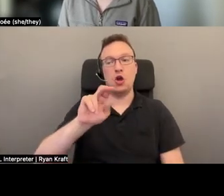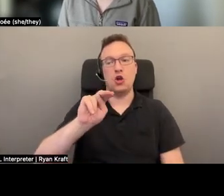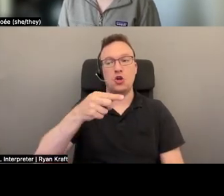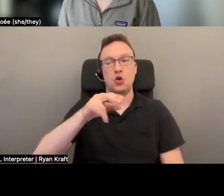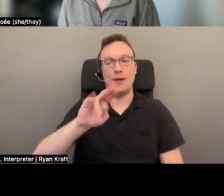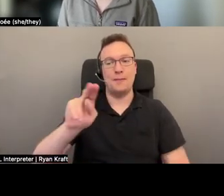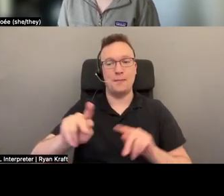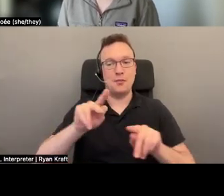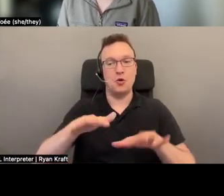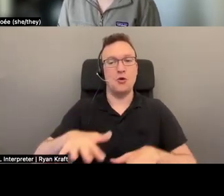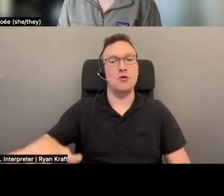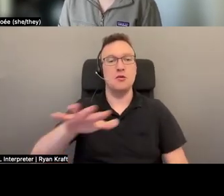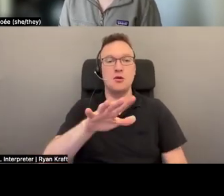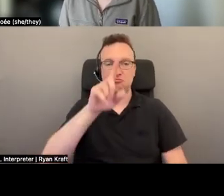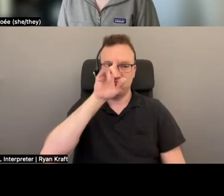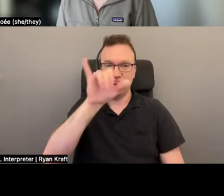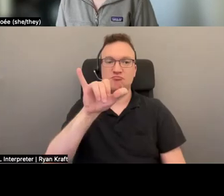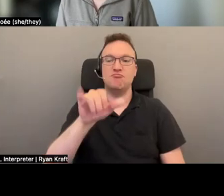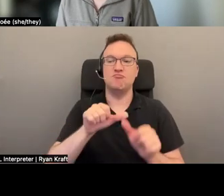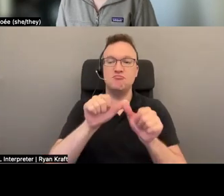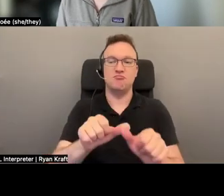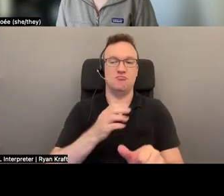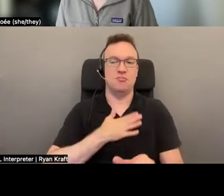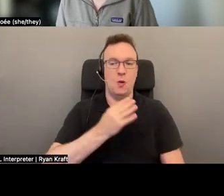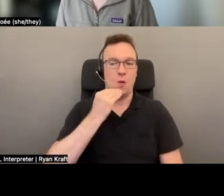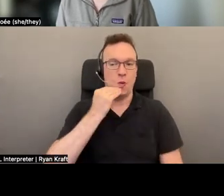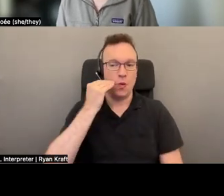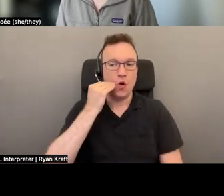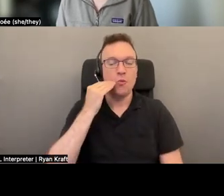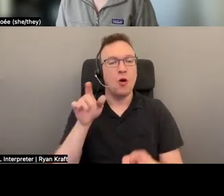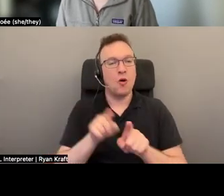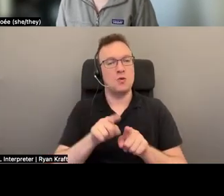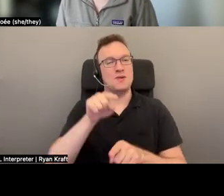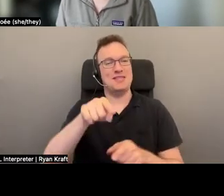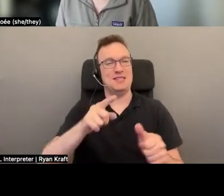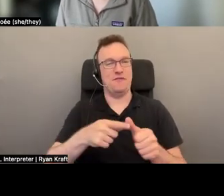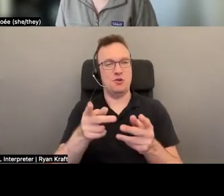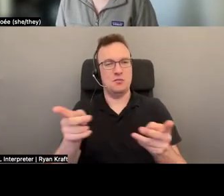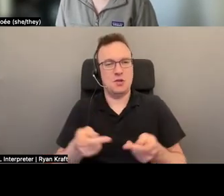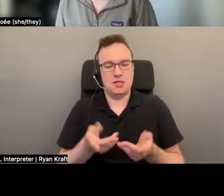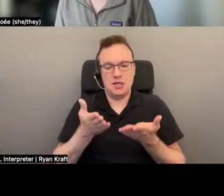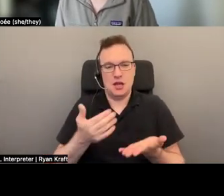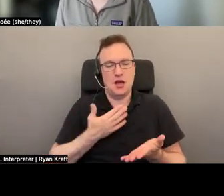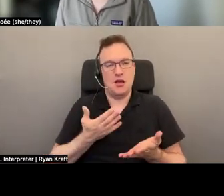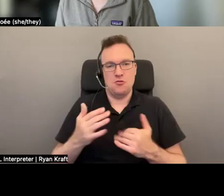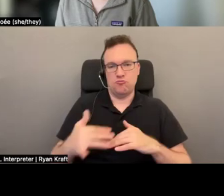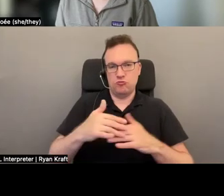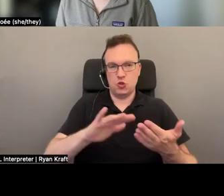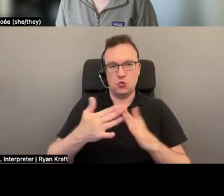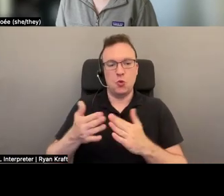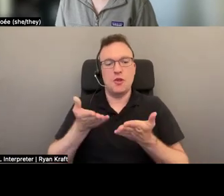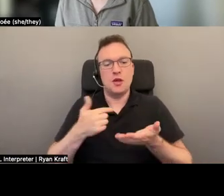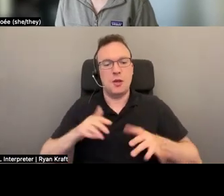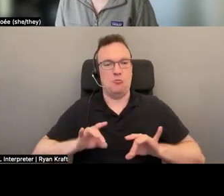Algonquin peoples will forever be my home, and where